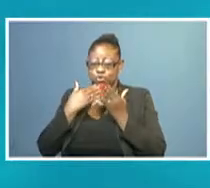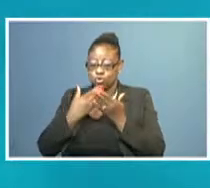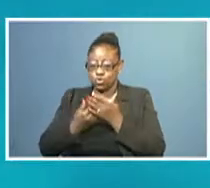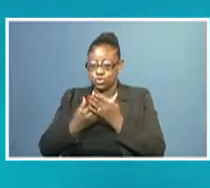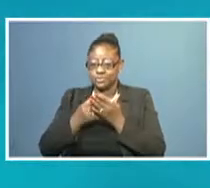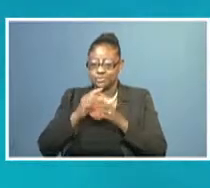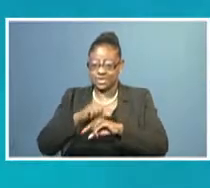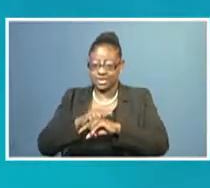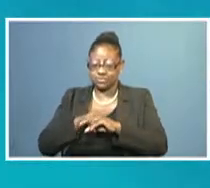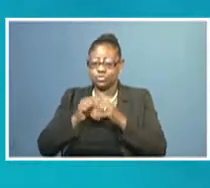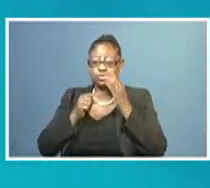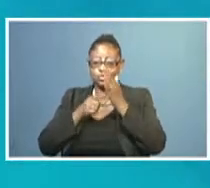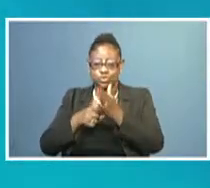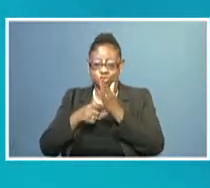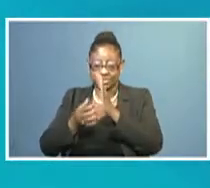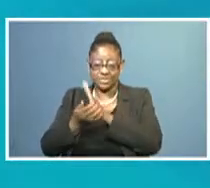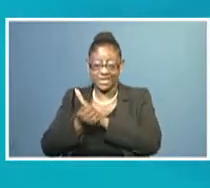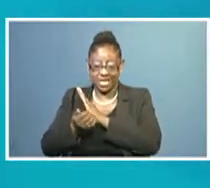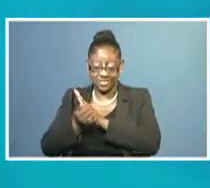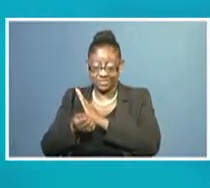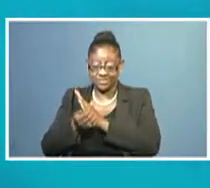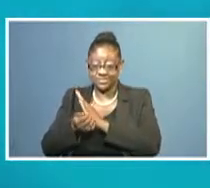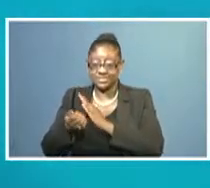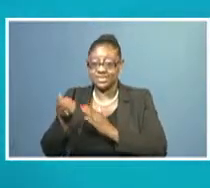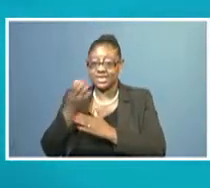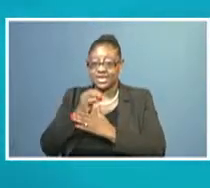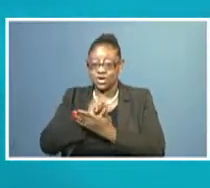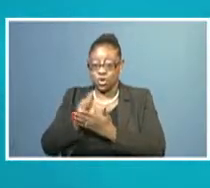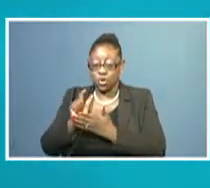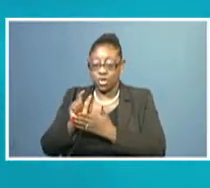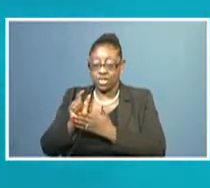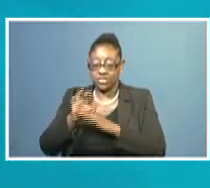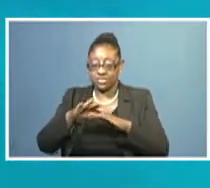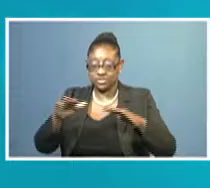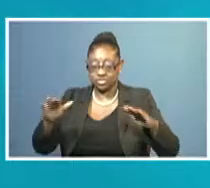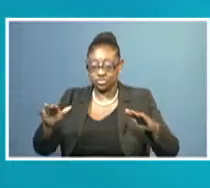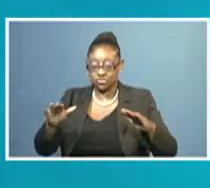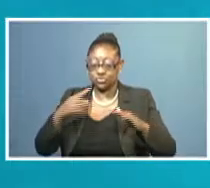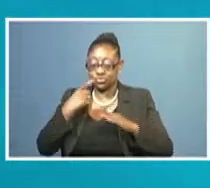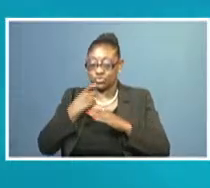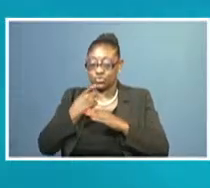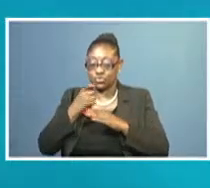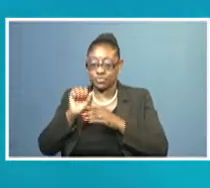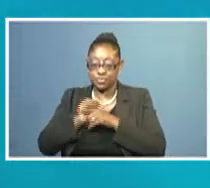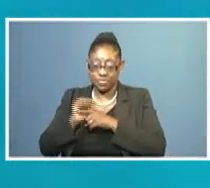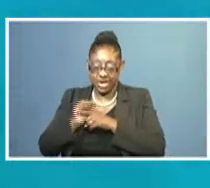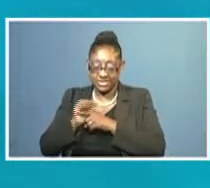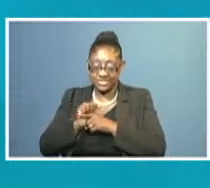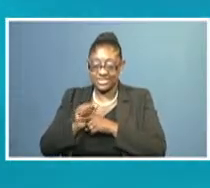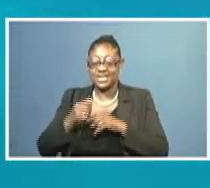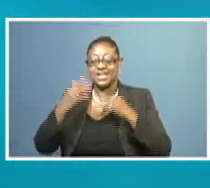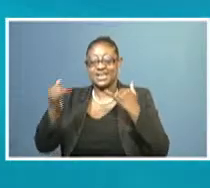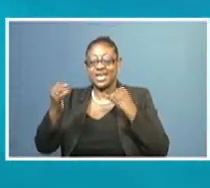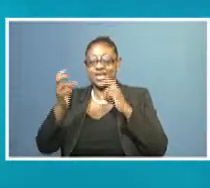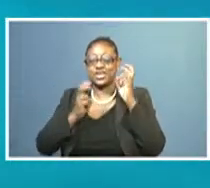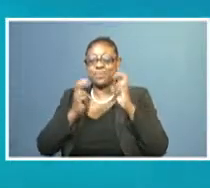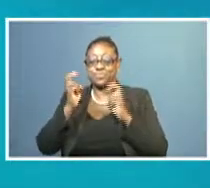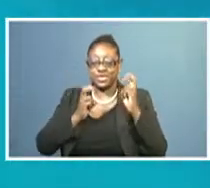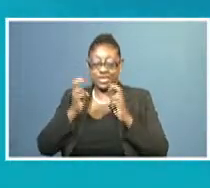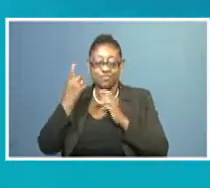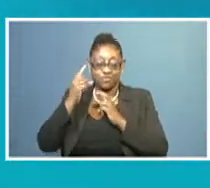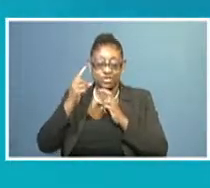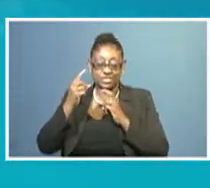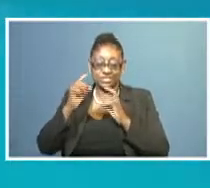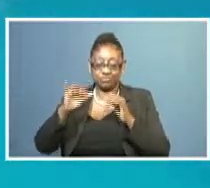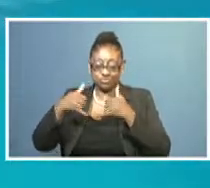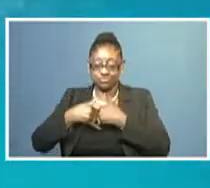in Exuma, and all the kids that race and practice against each other all year now have a chance to officially compete for some prizes and